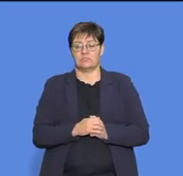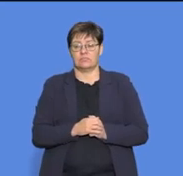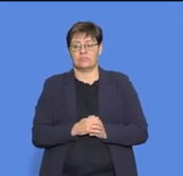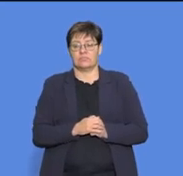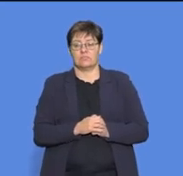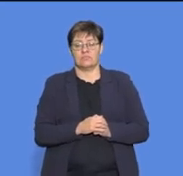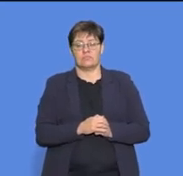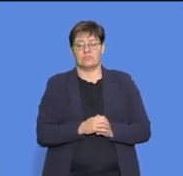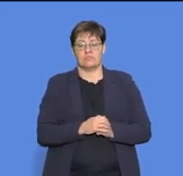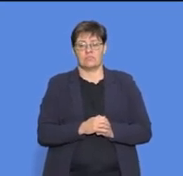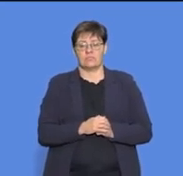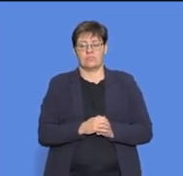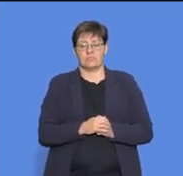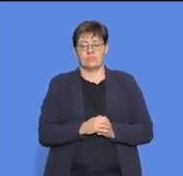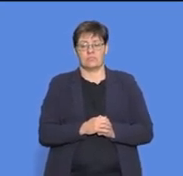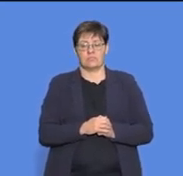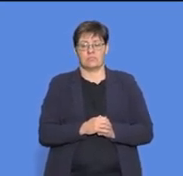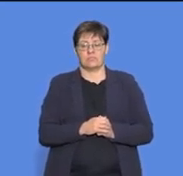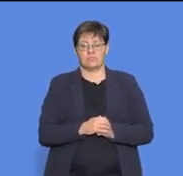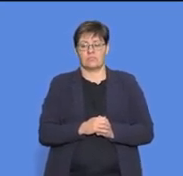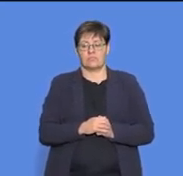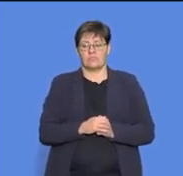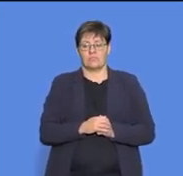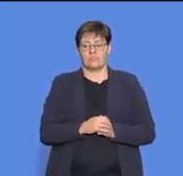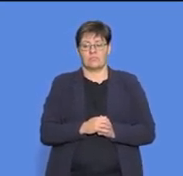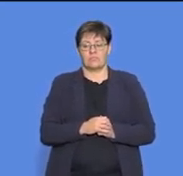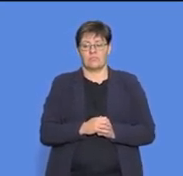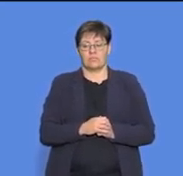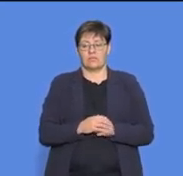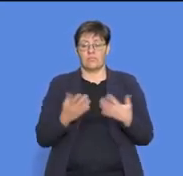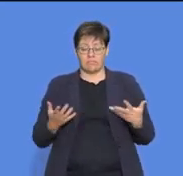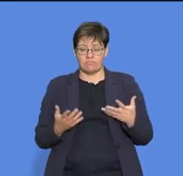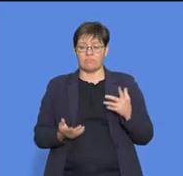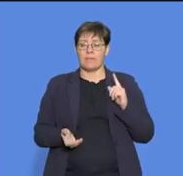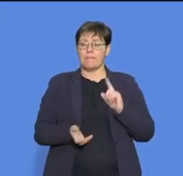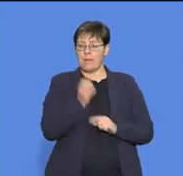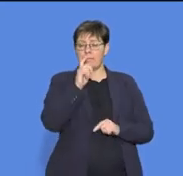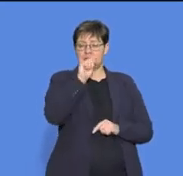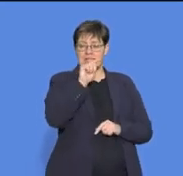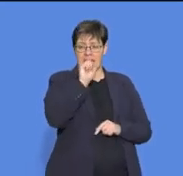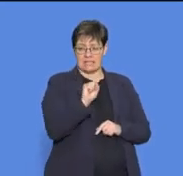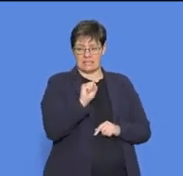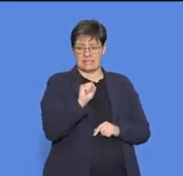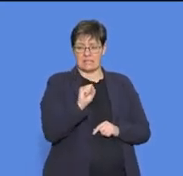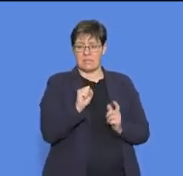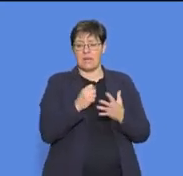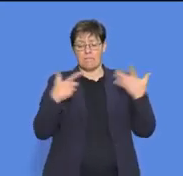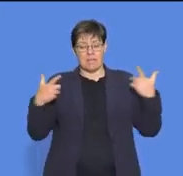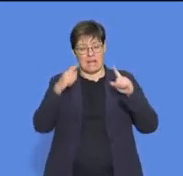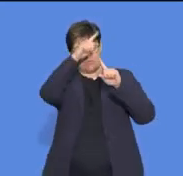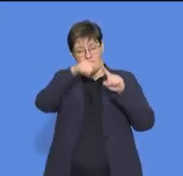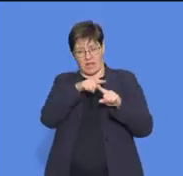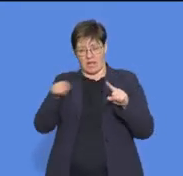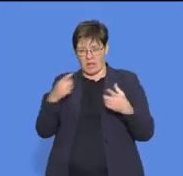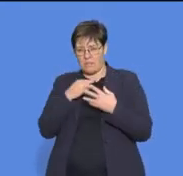they want us to calculate the value of TS, that line there. Now, in order to find TS,